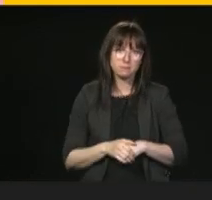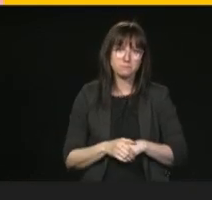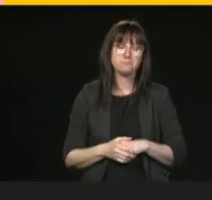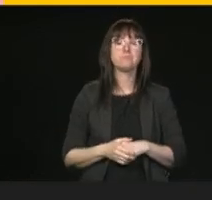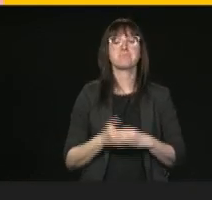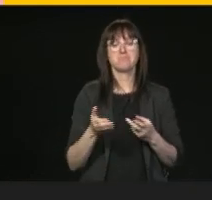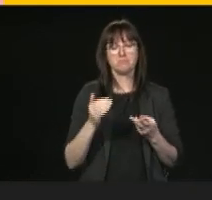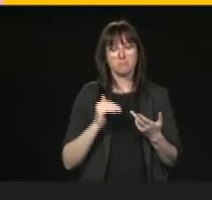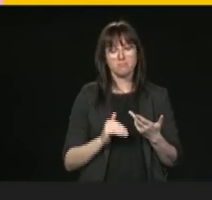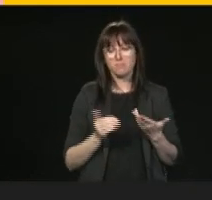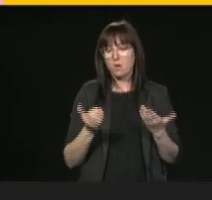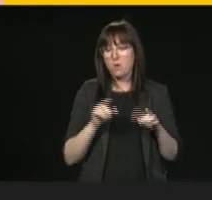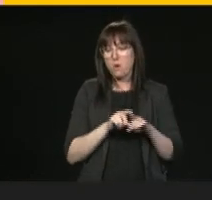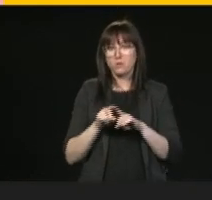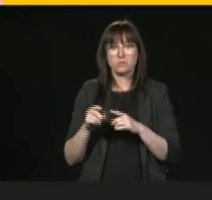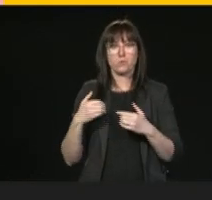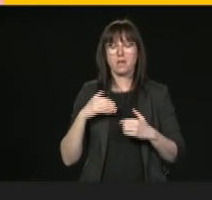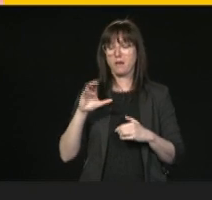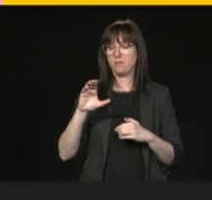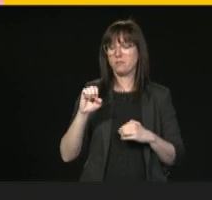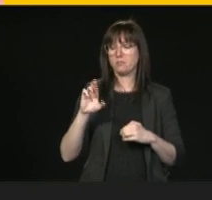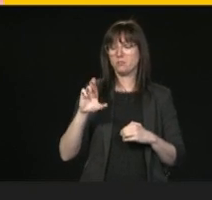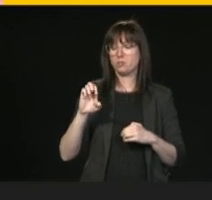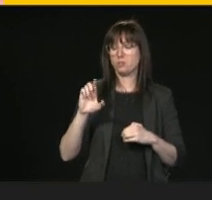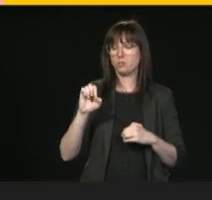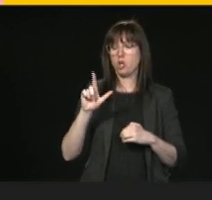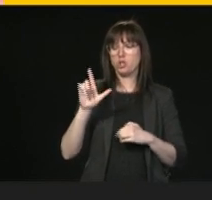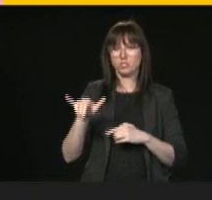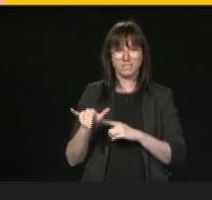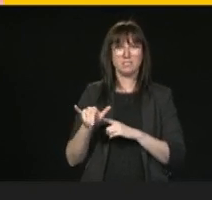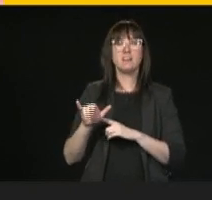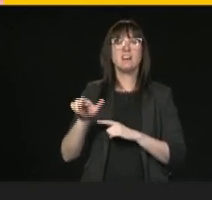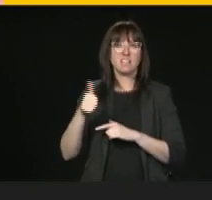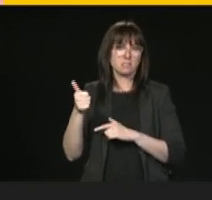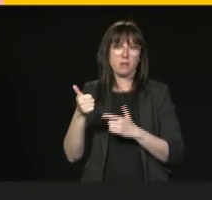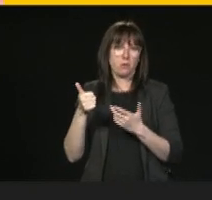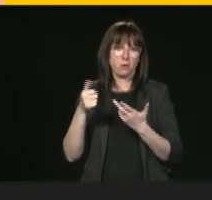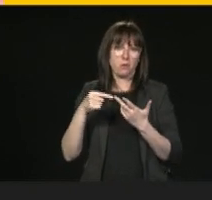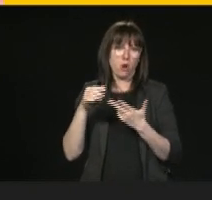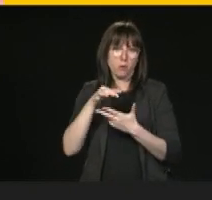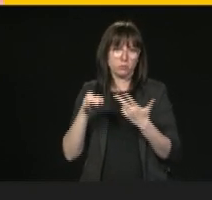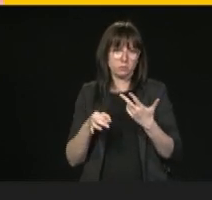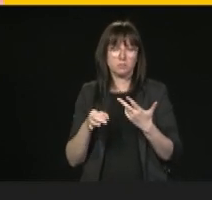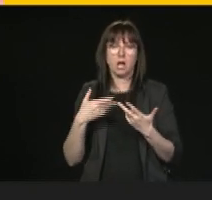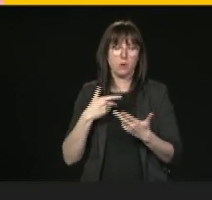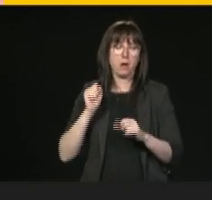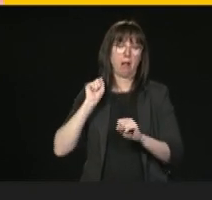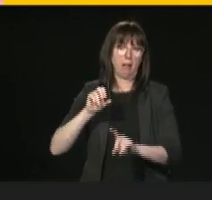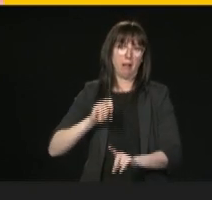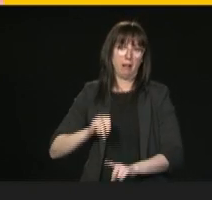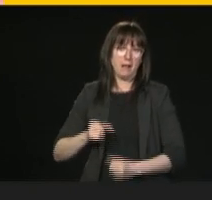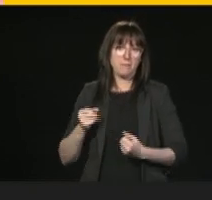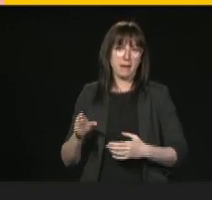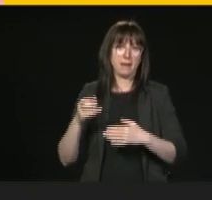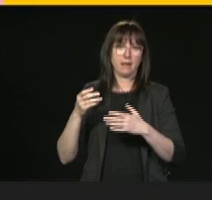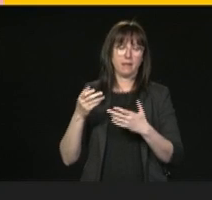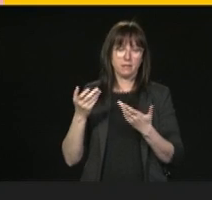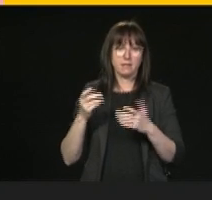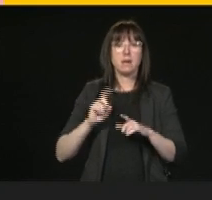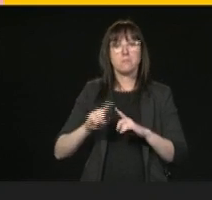would be another, as they say, tool in the toolbox, not to use too many things like that, anecdotes, but it'd be another